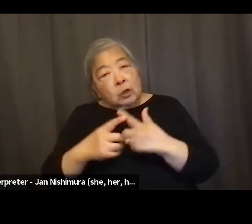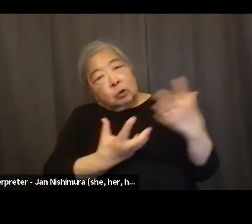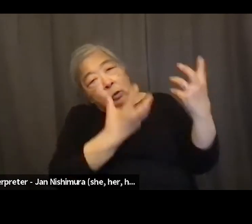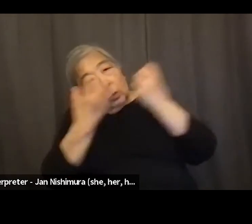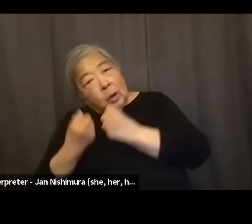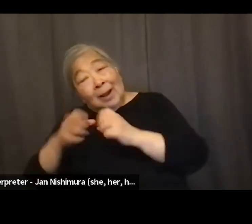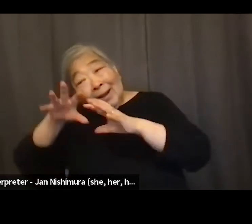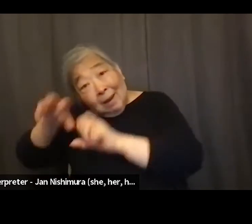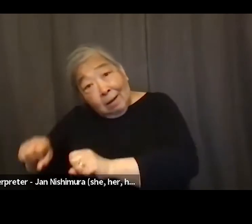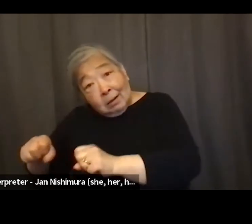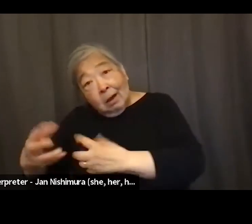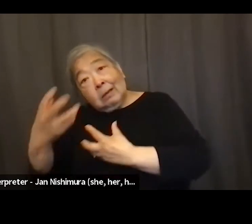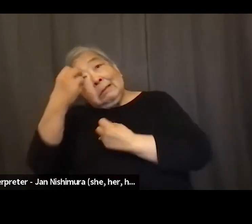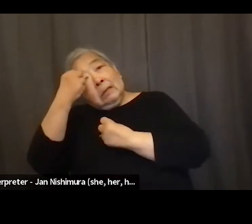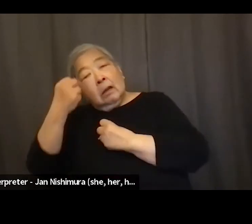and instilling